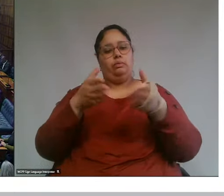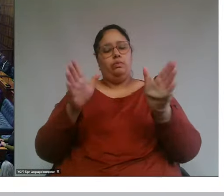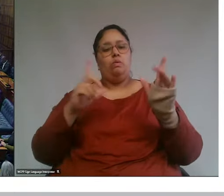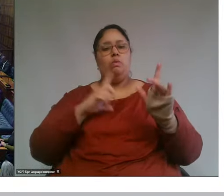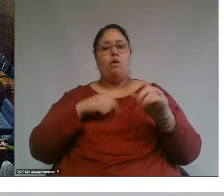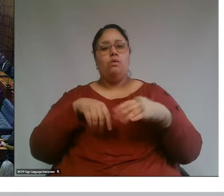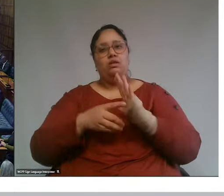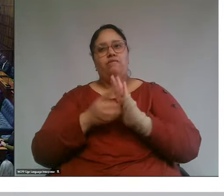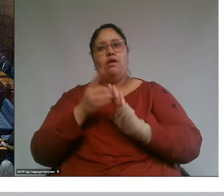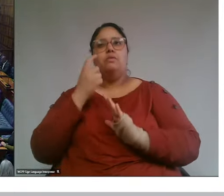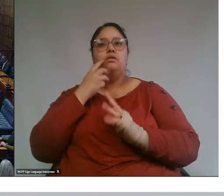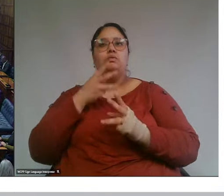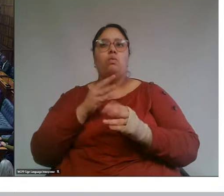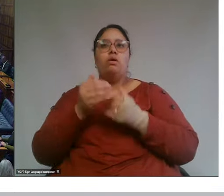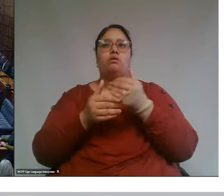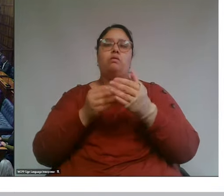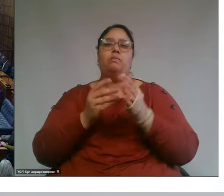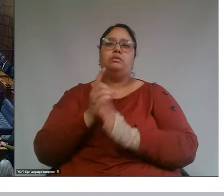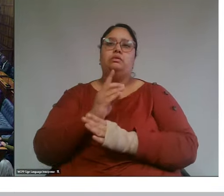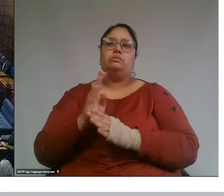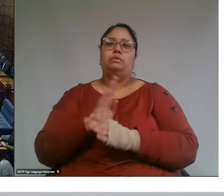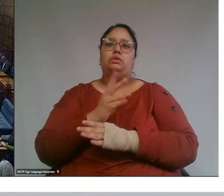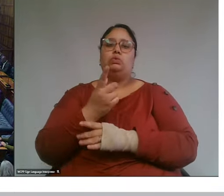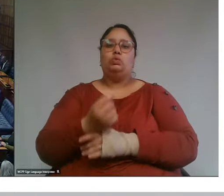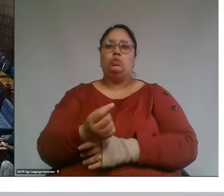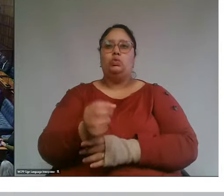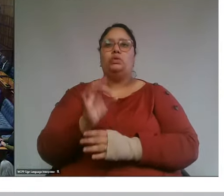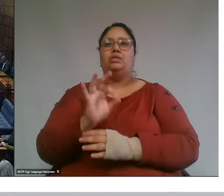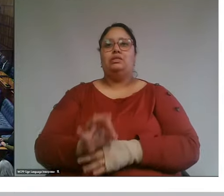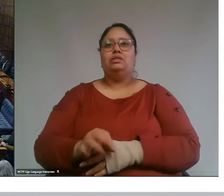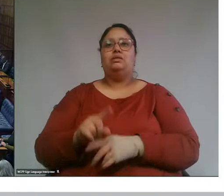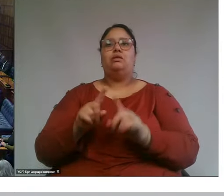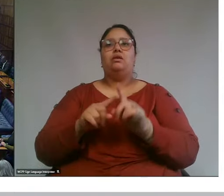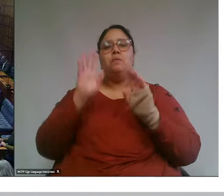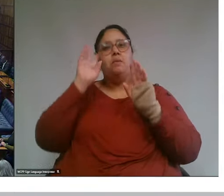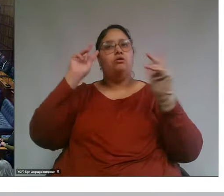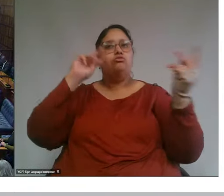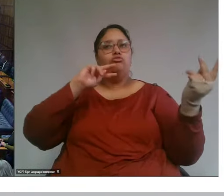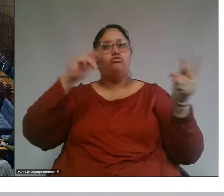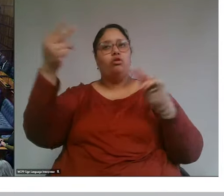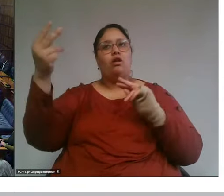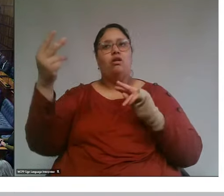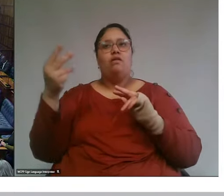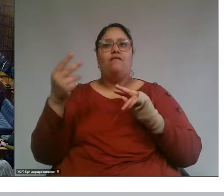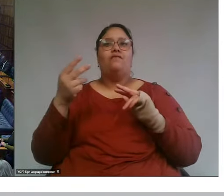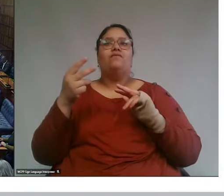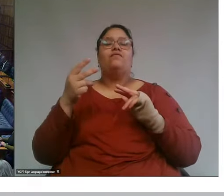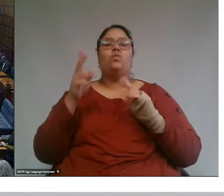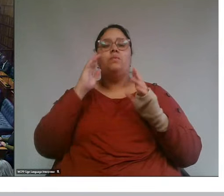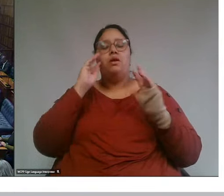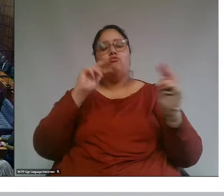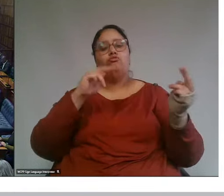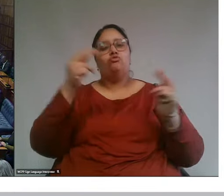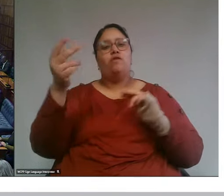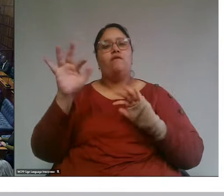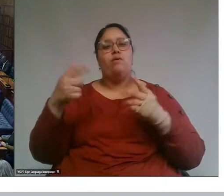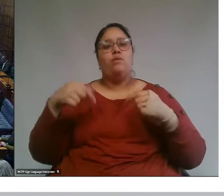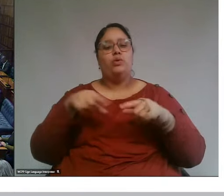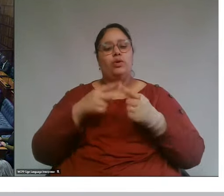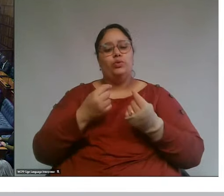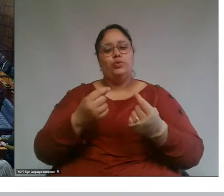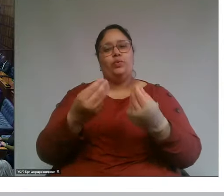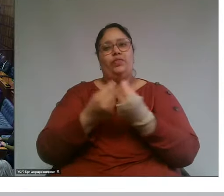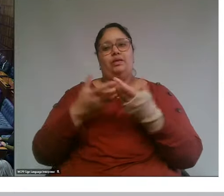develop an ease of doing business approach so it's that kind of mindset mindset shift or shift in how we're doing our things